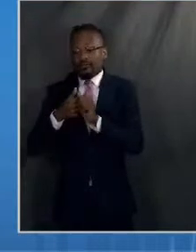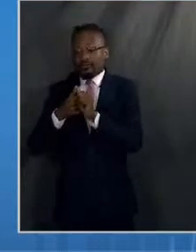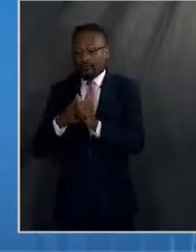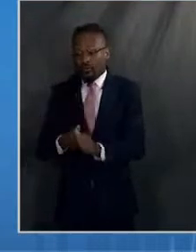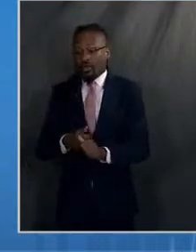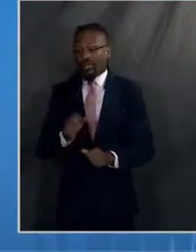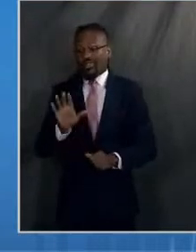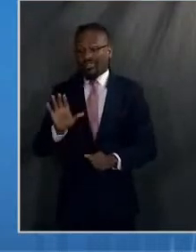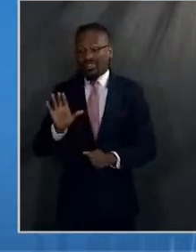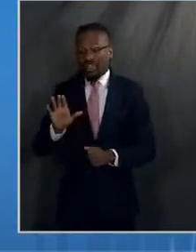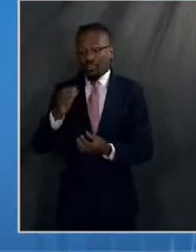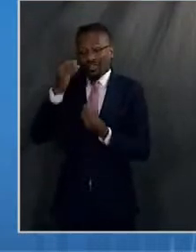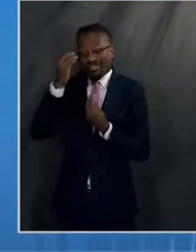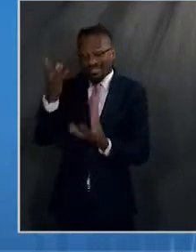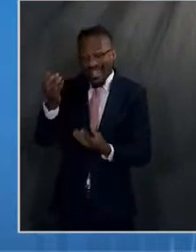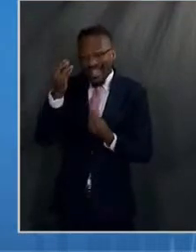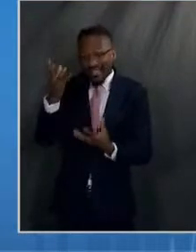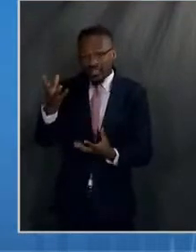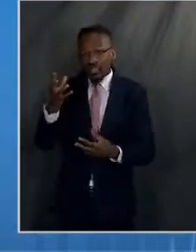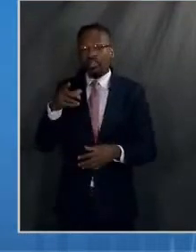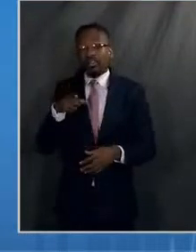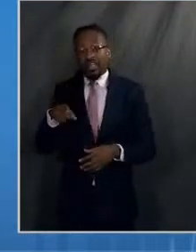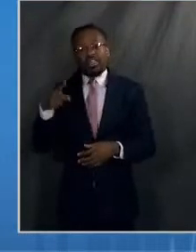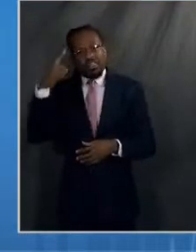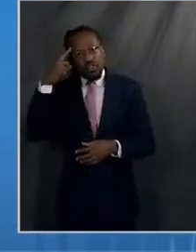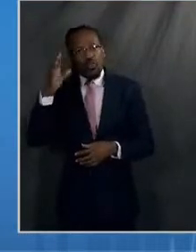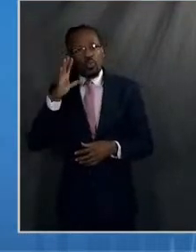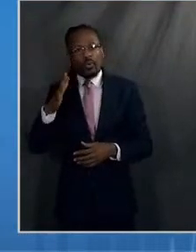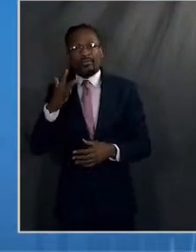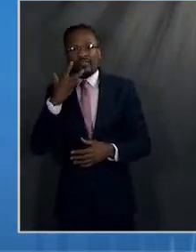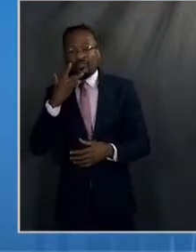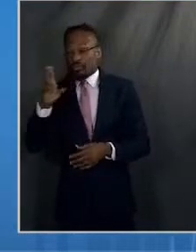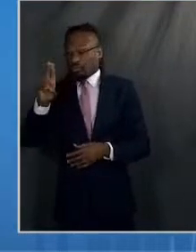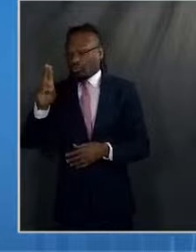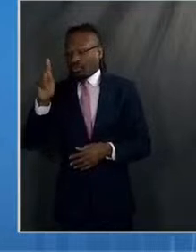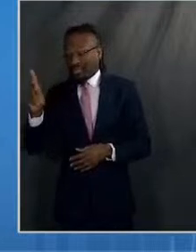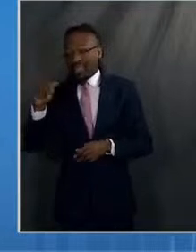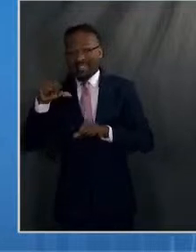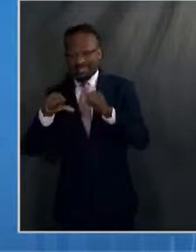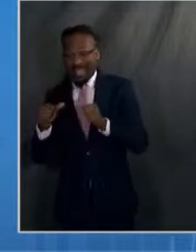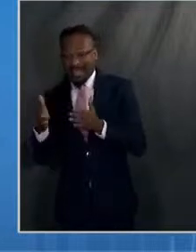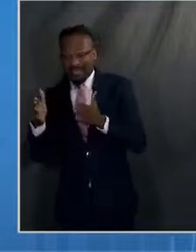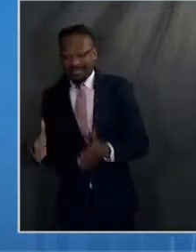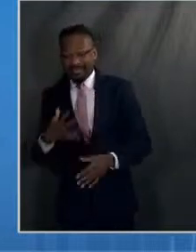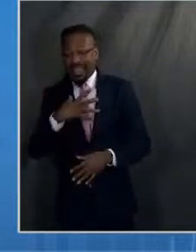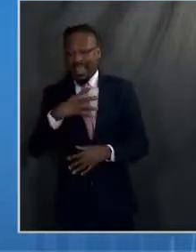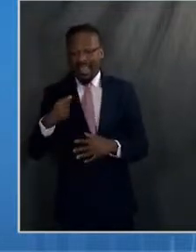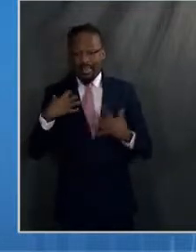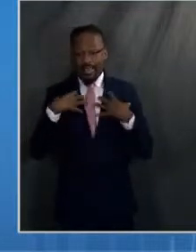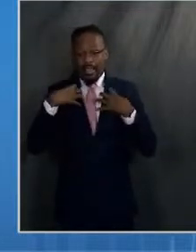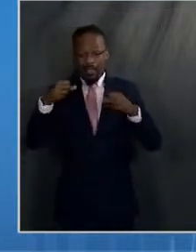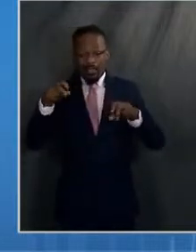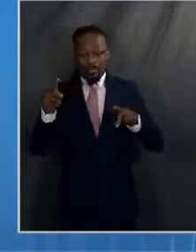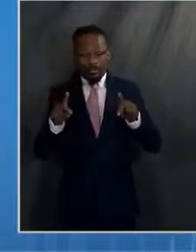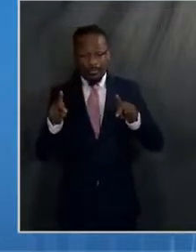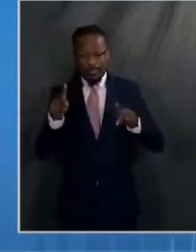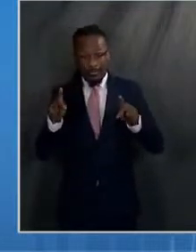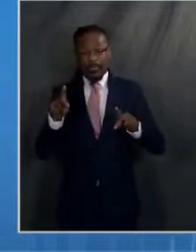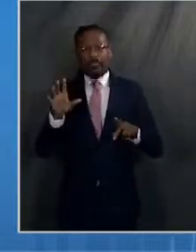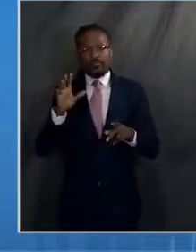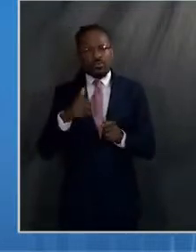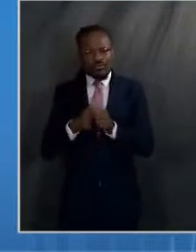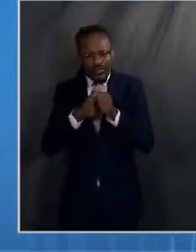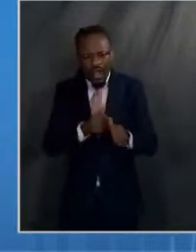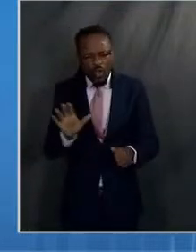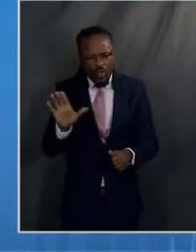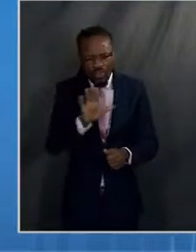response. We certainly respect that the UK scientists and health officials are going by their data